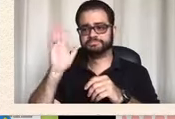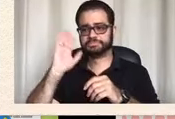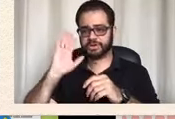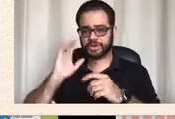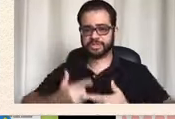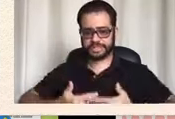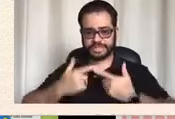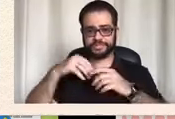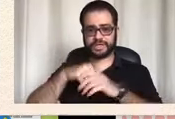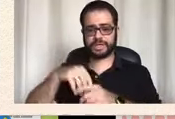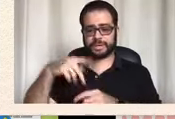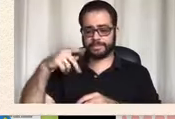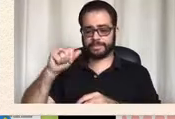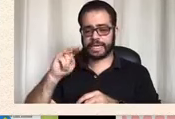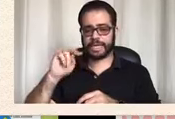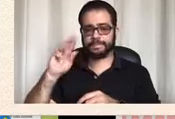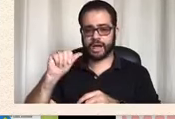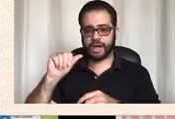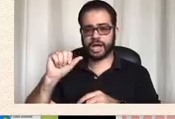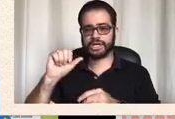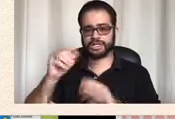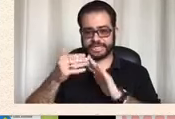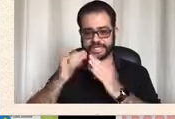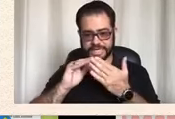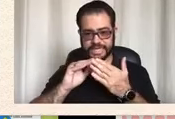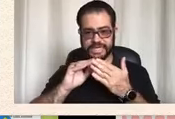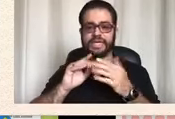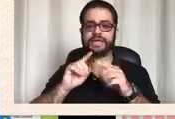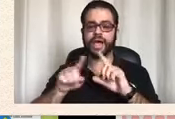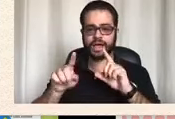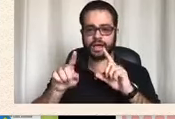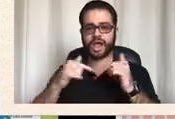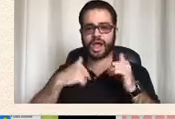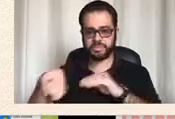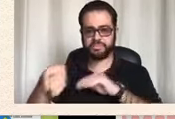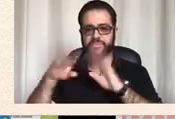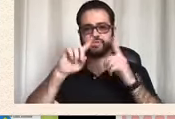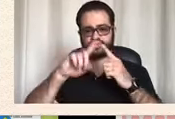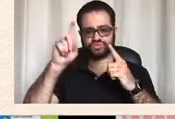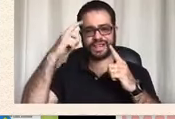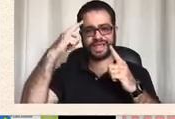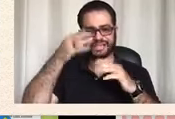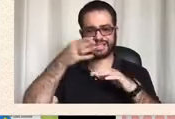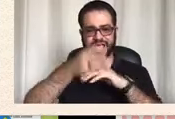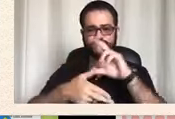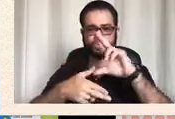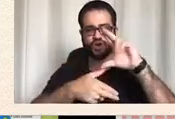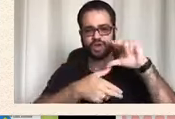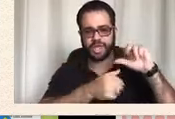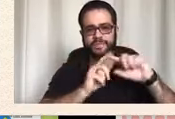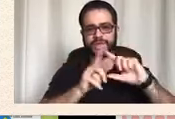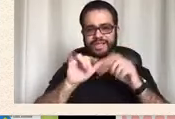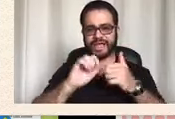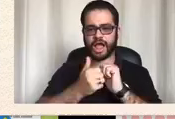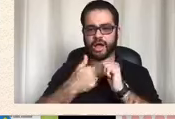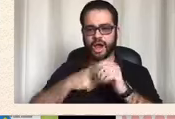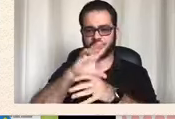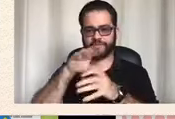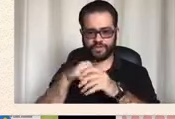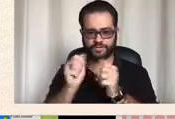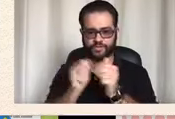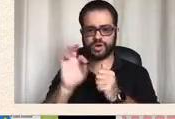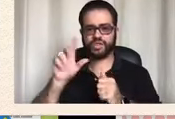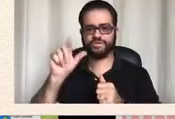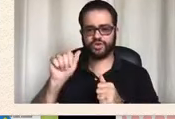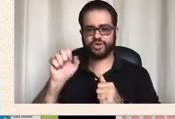Hurricane Michael. But that's how I am involved in Florida SAND personally. But these are the groups.